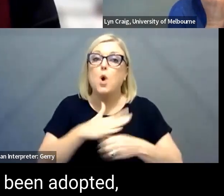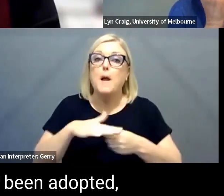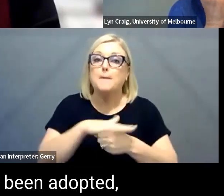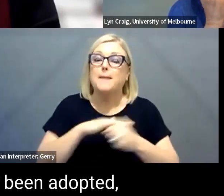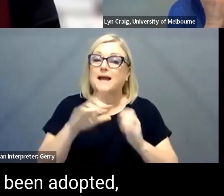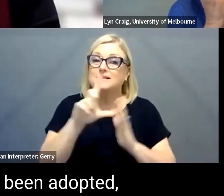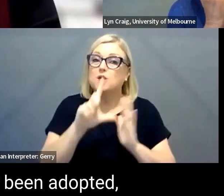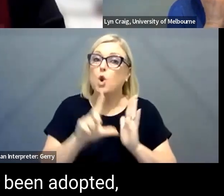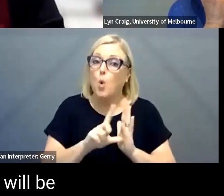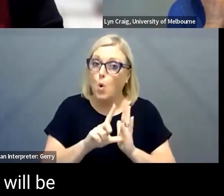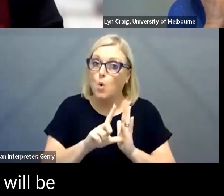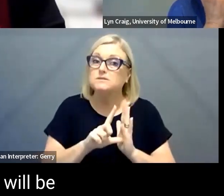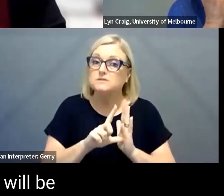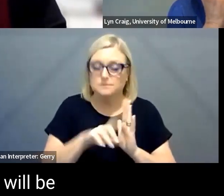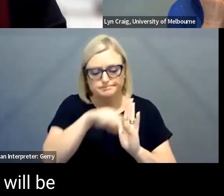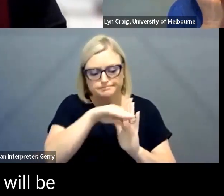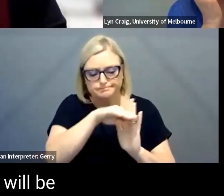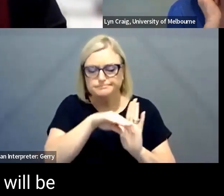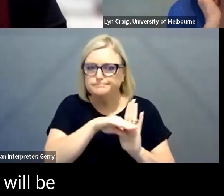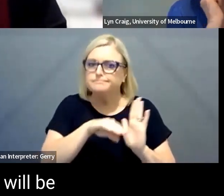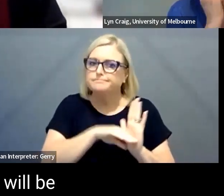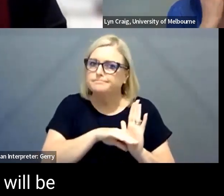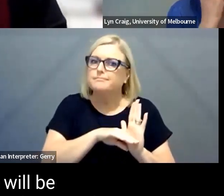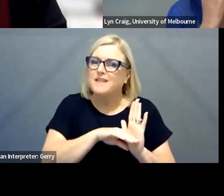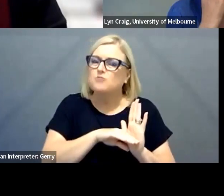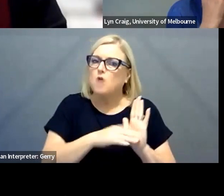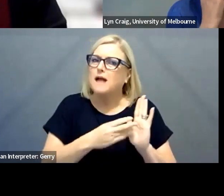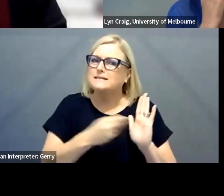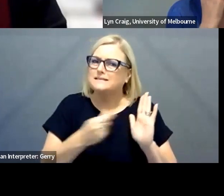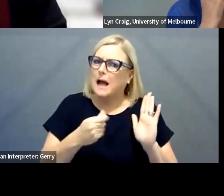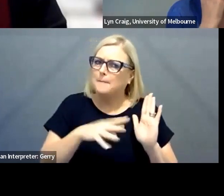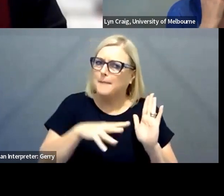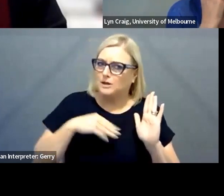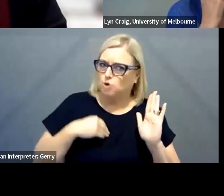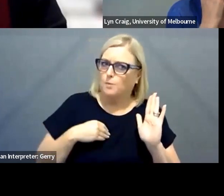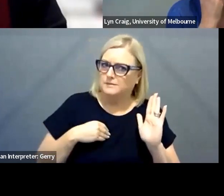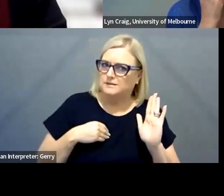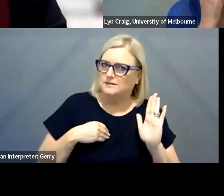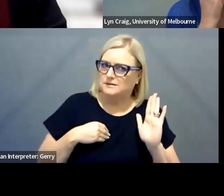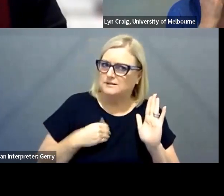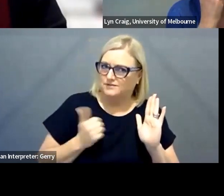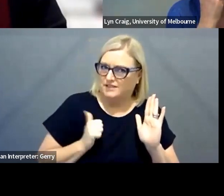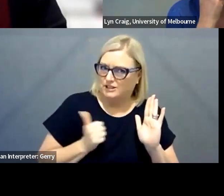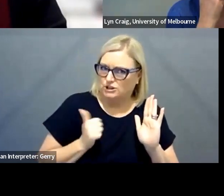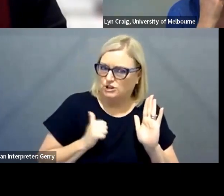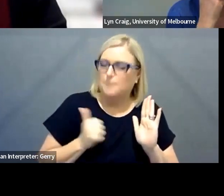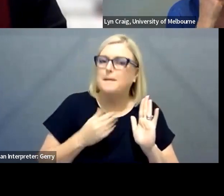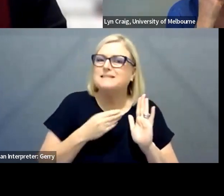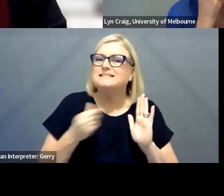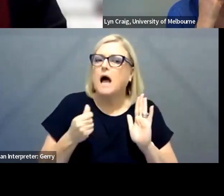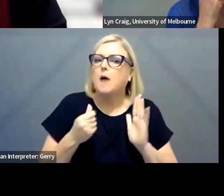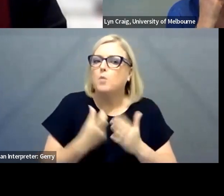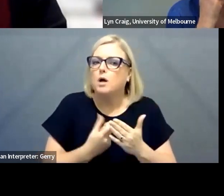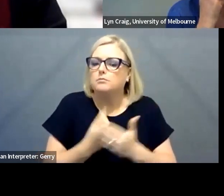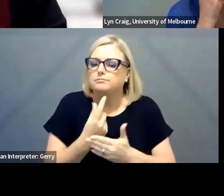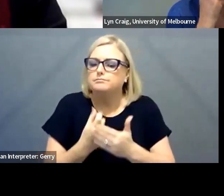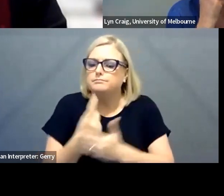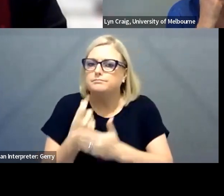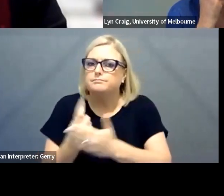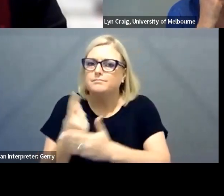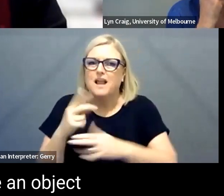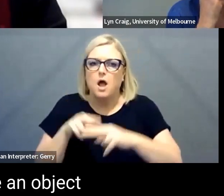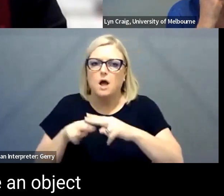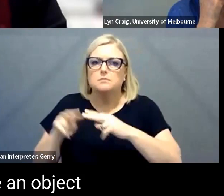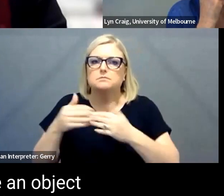of which are in place now and some will be progressively implemented over the next 12 months. Things like the Fair